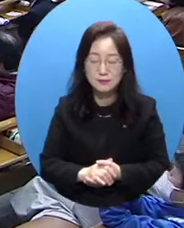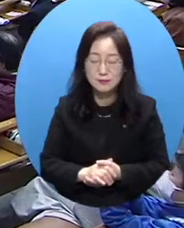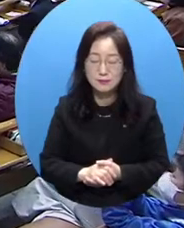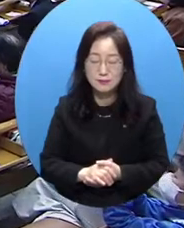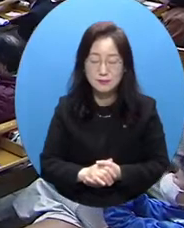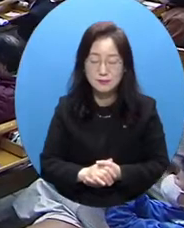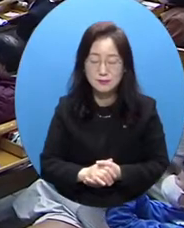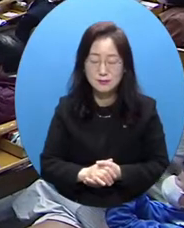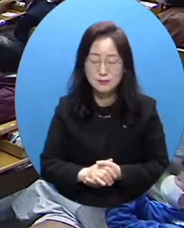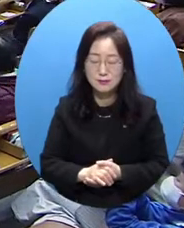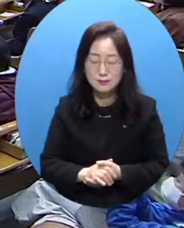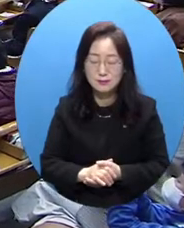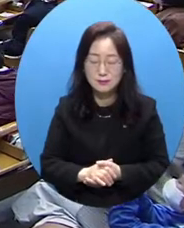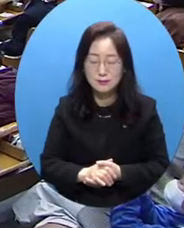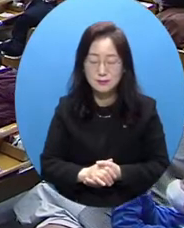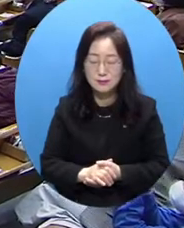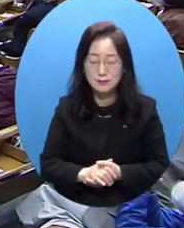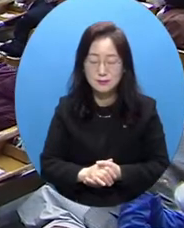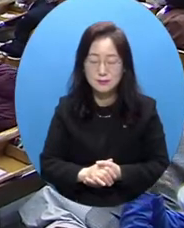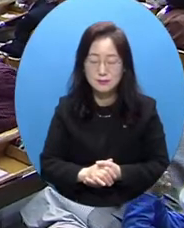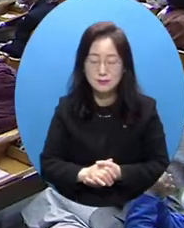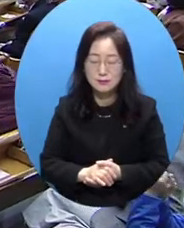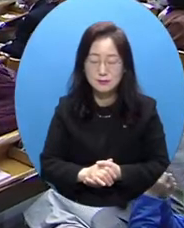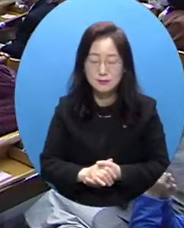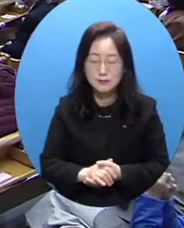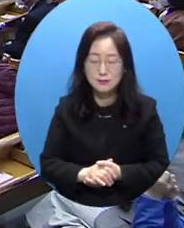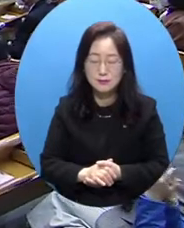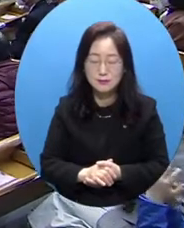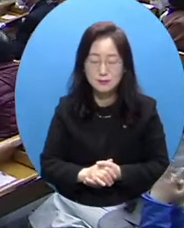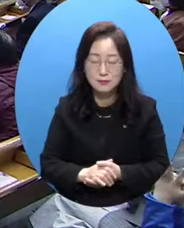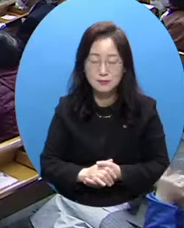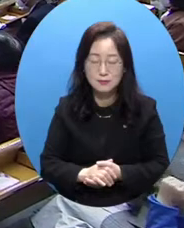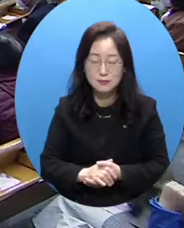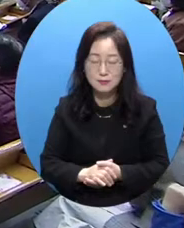okay let us pray